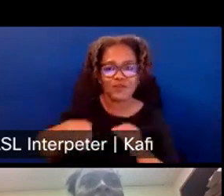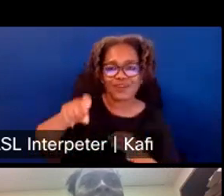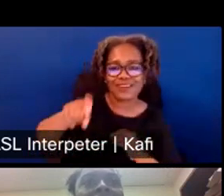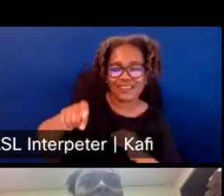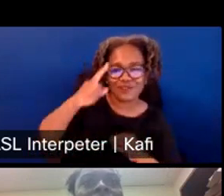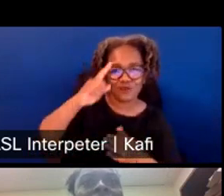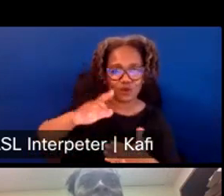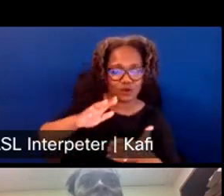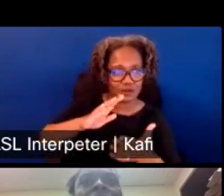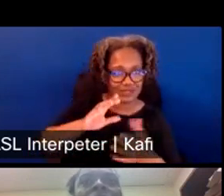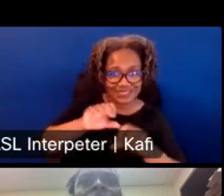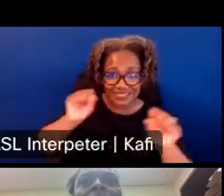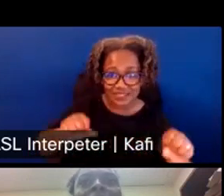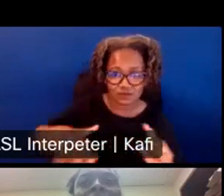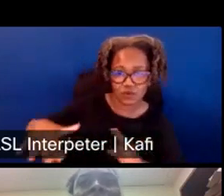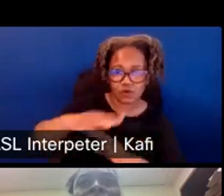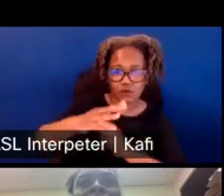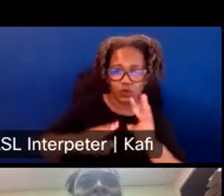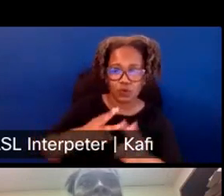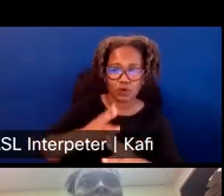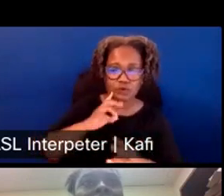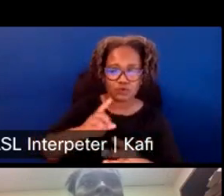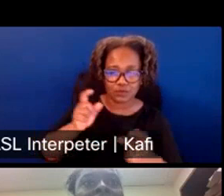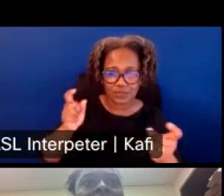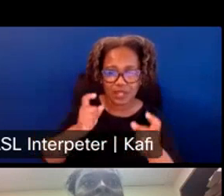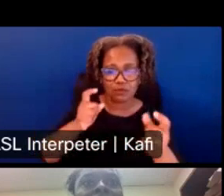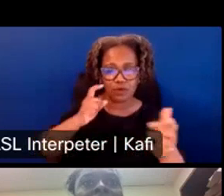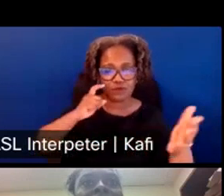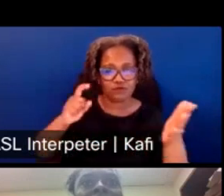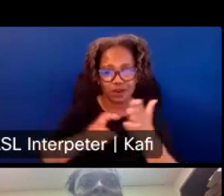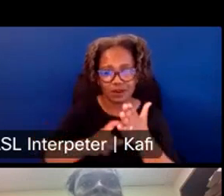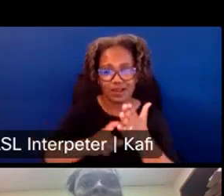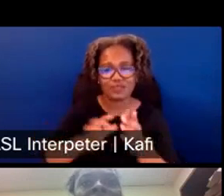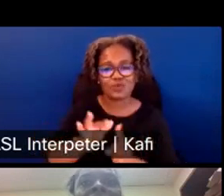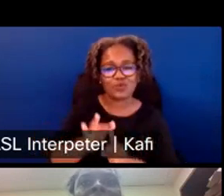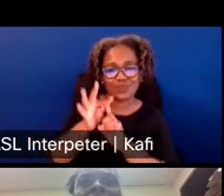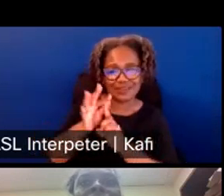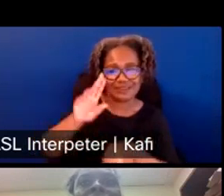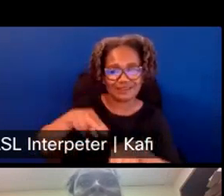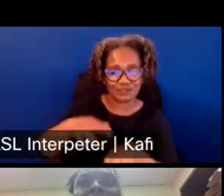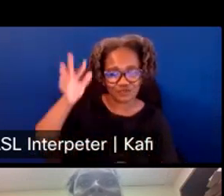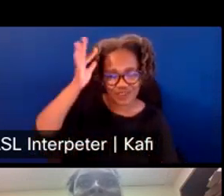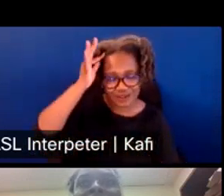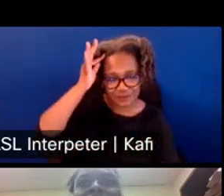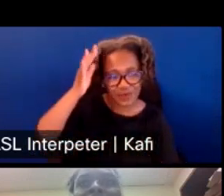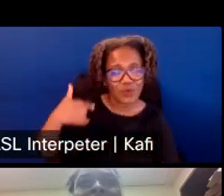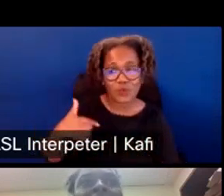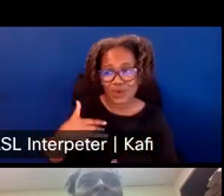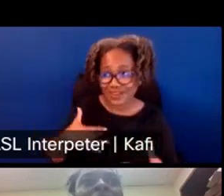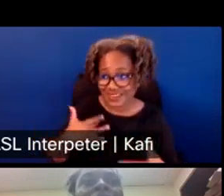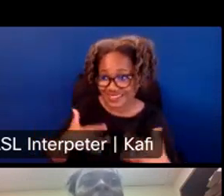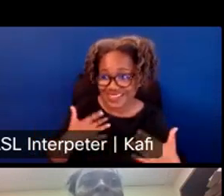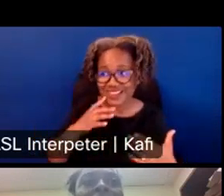are excited to welcome renowned entrepreneur and acclaimed expert in the industry, Dr. Eunice M.